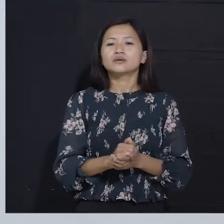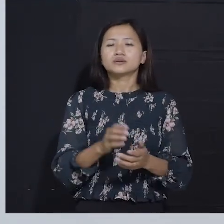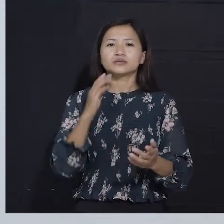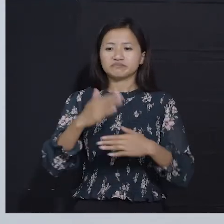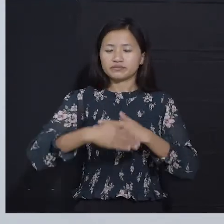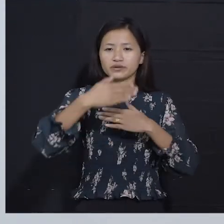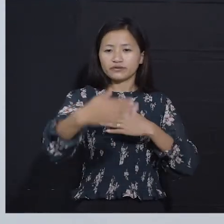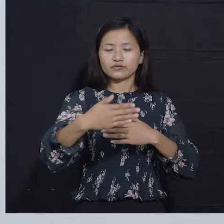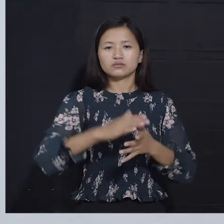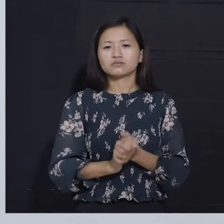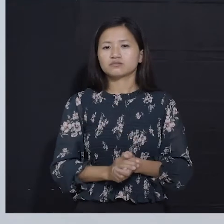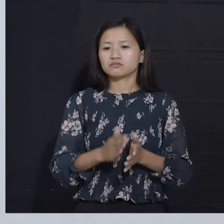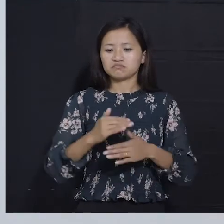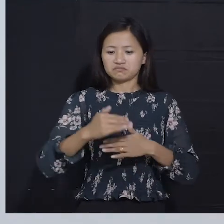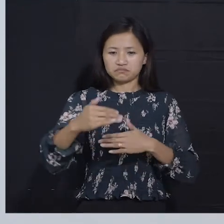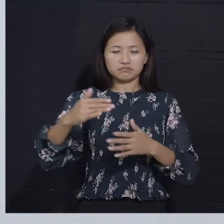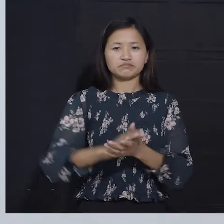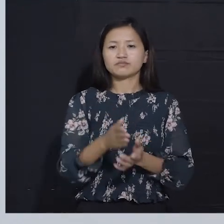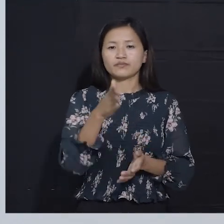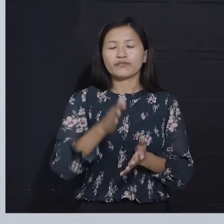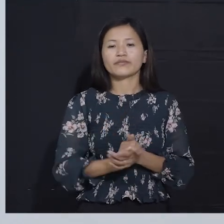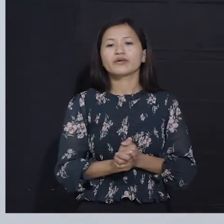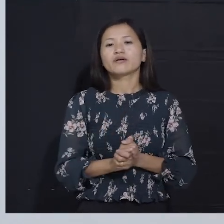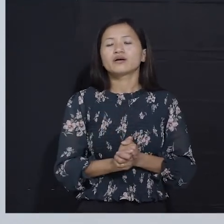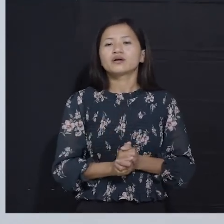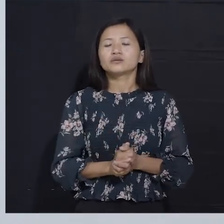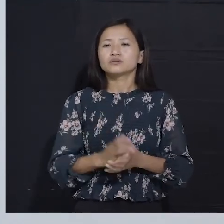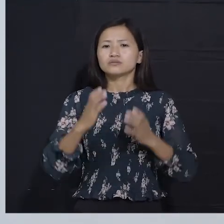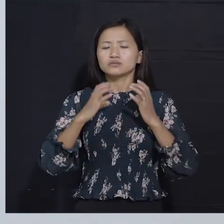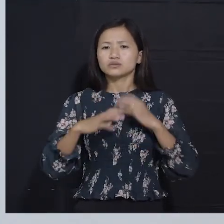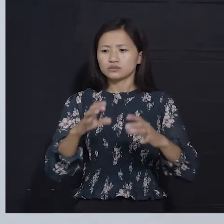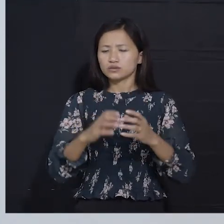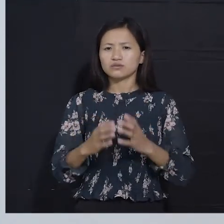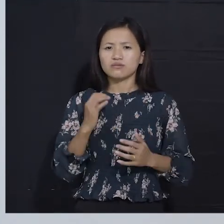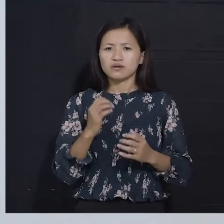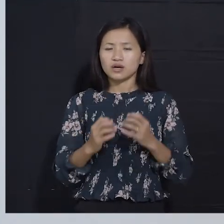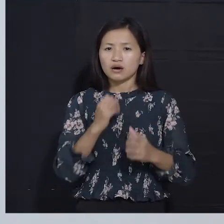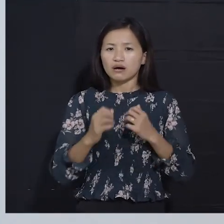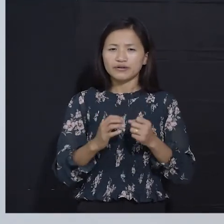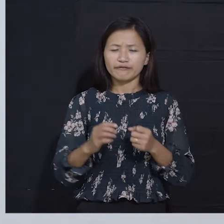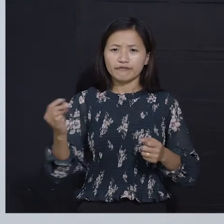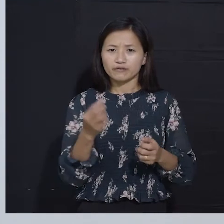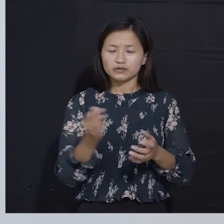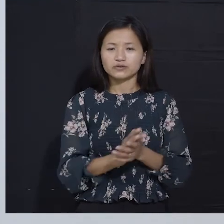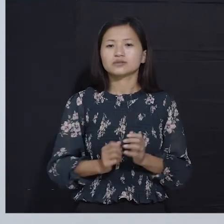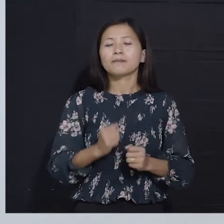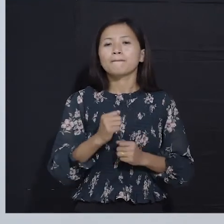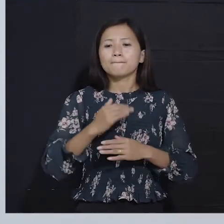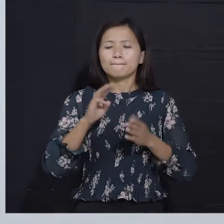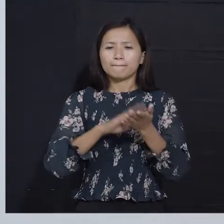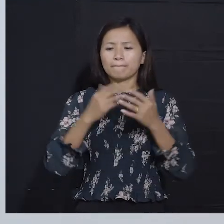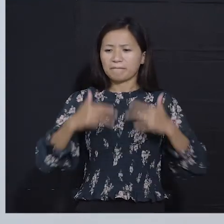his advanced step, because sometimes when you are scared, you take your actions in a hurried manner, which bears wrong